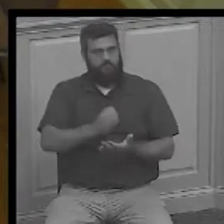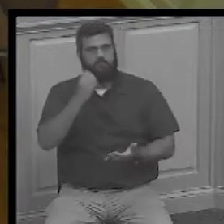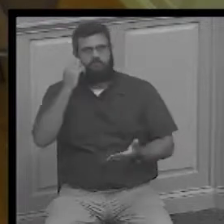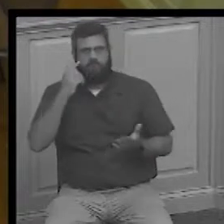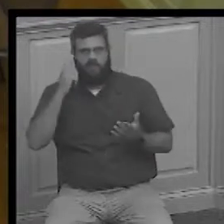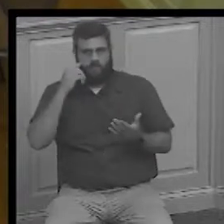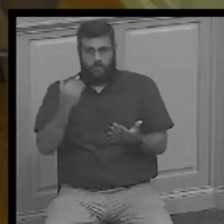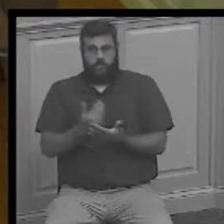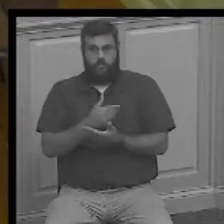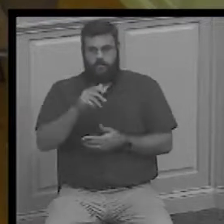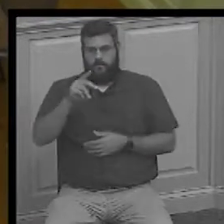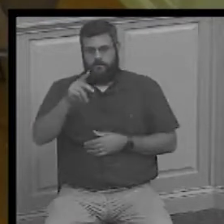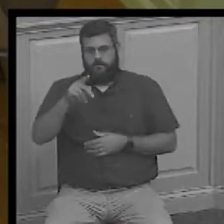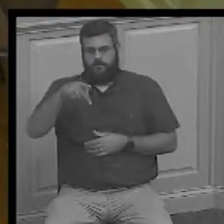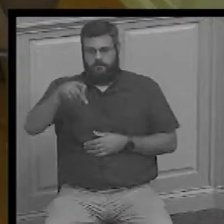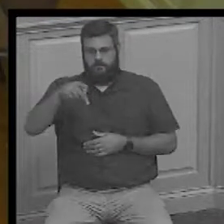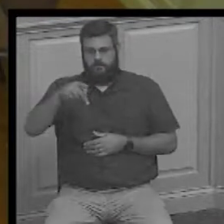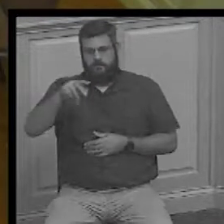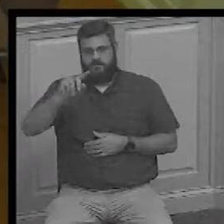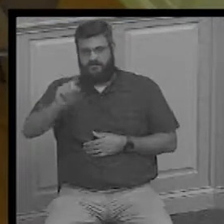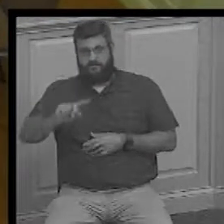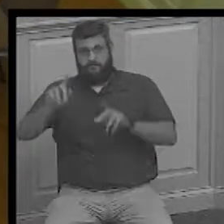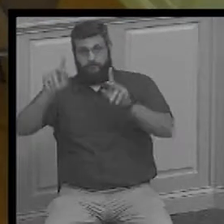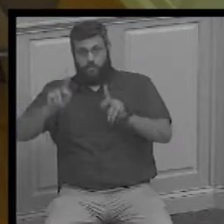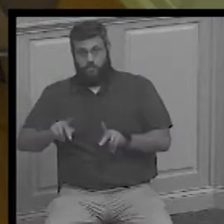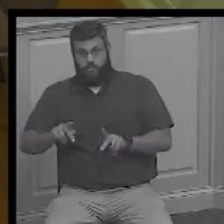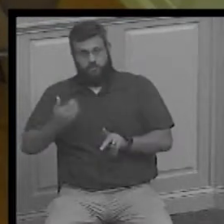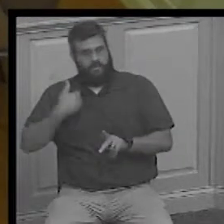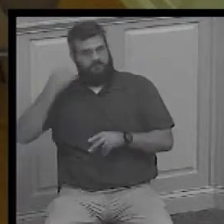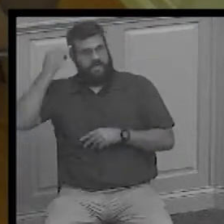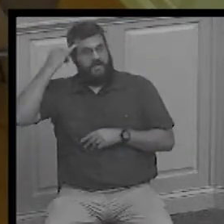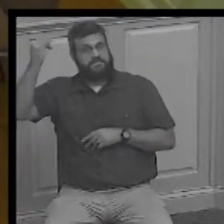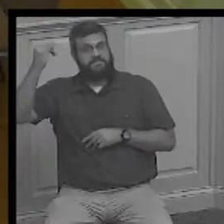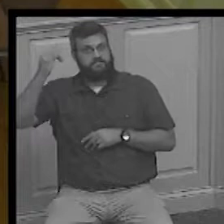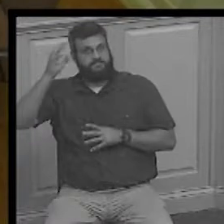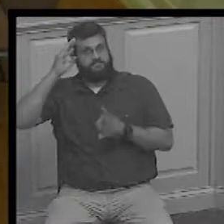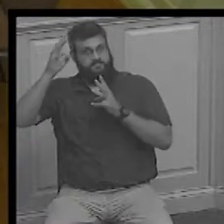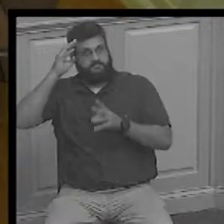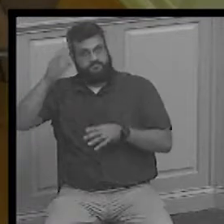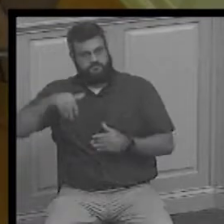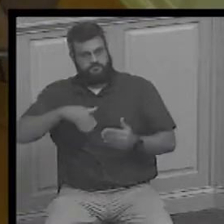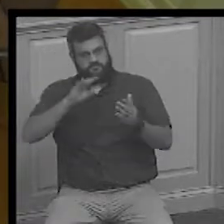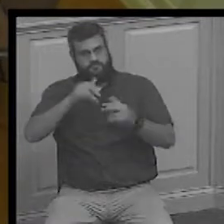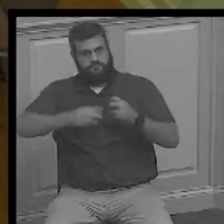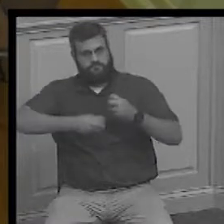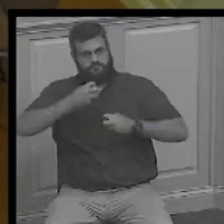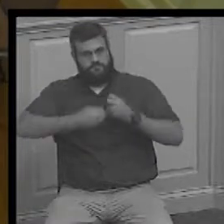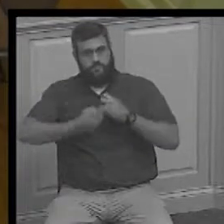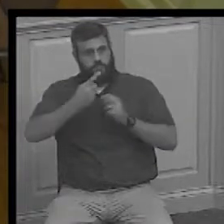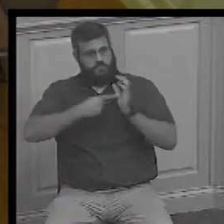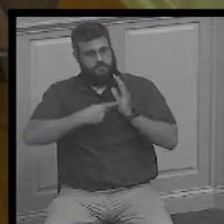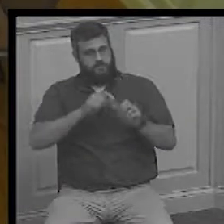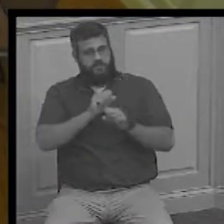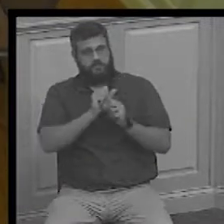our new P&Z person maybe has some ideas how to address that, so that's an example of working together.